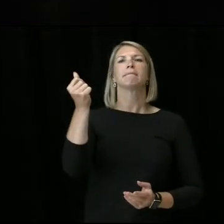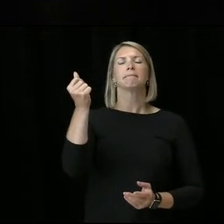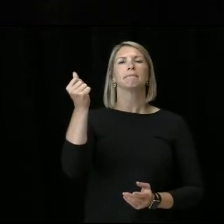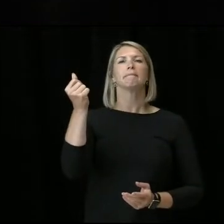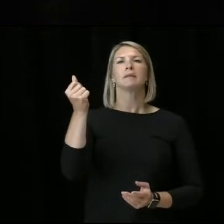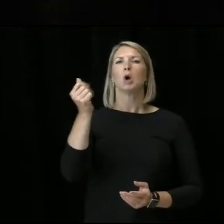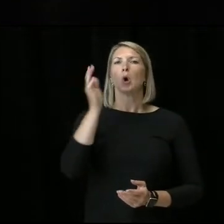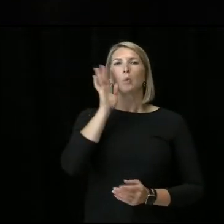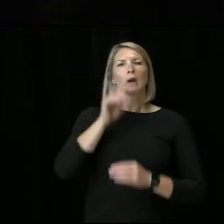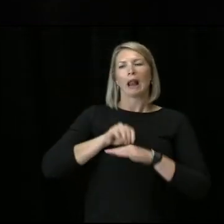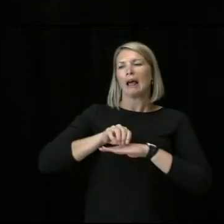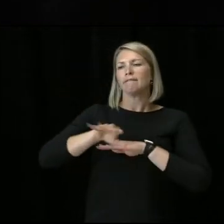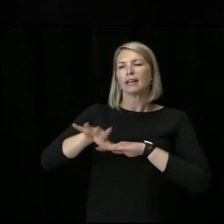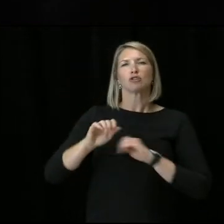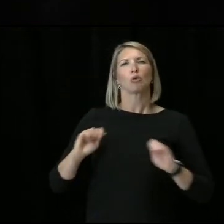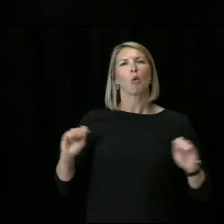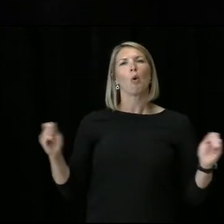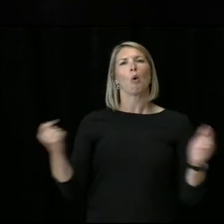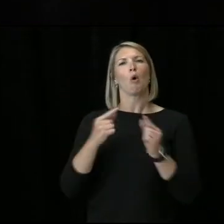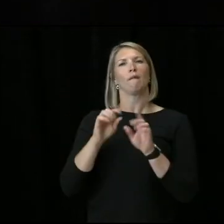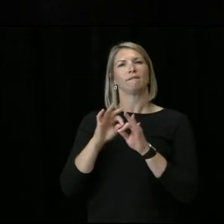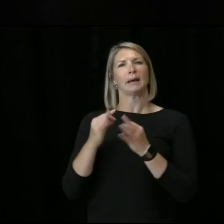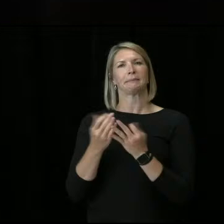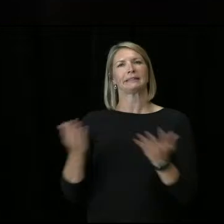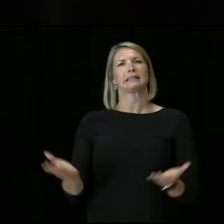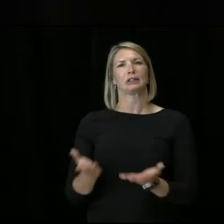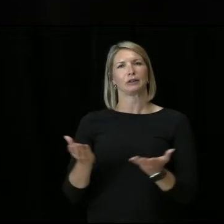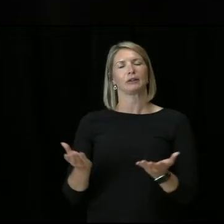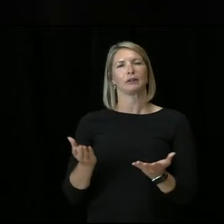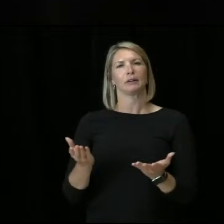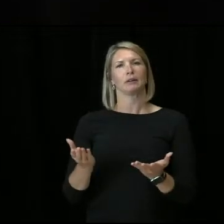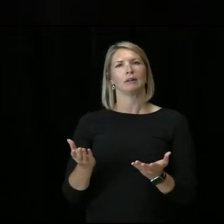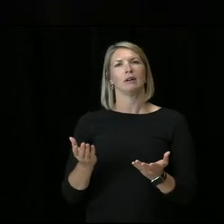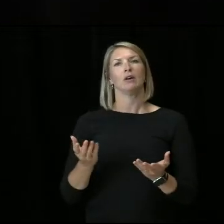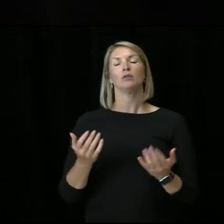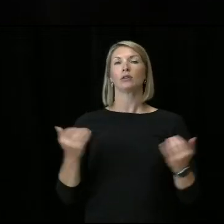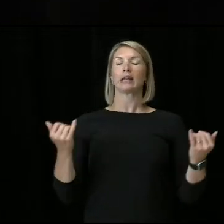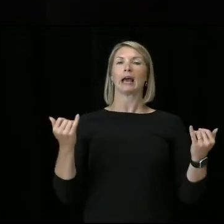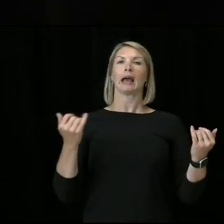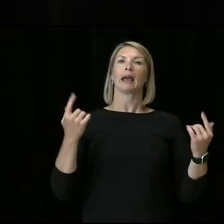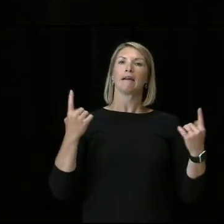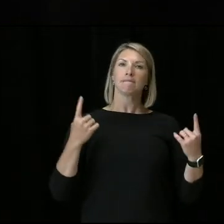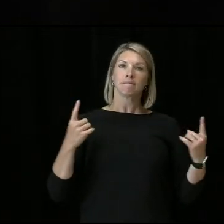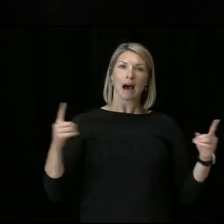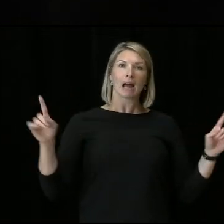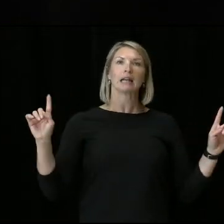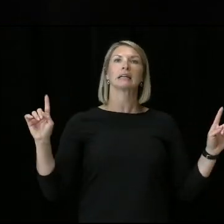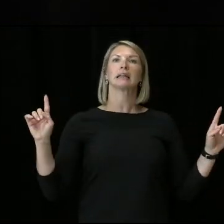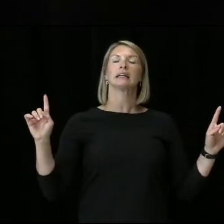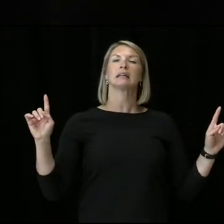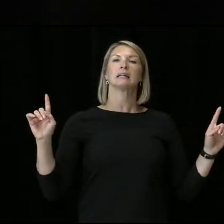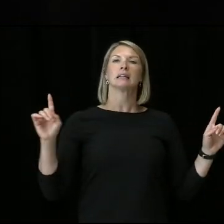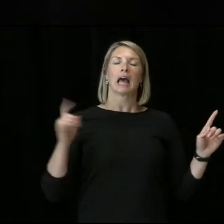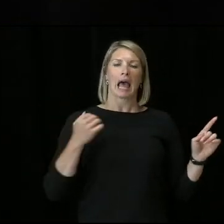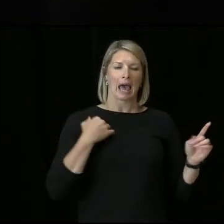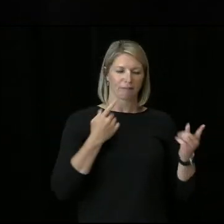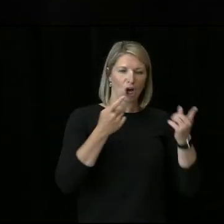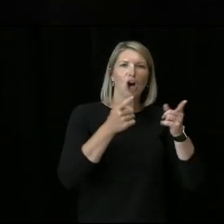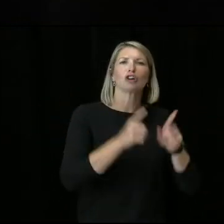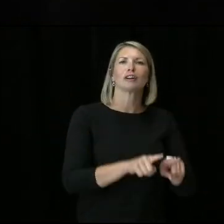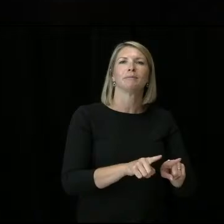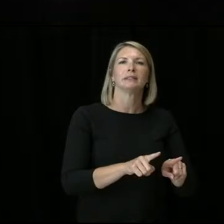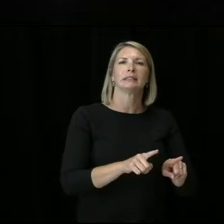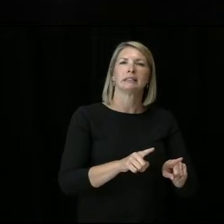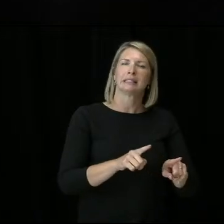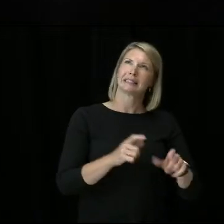line of each and every one of you. And as a result, we landed on a deal today that I know is a big